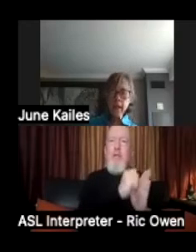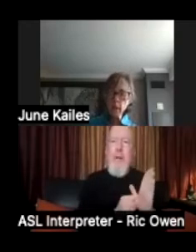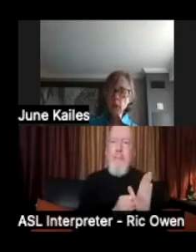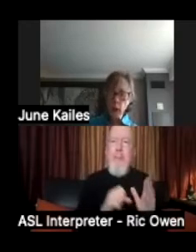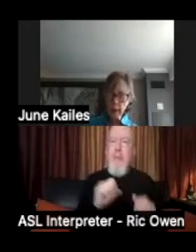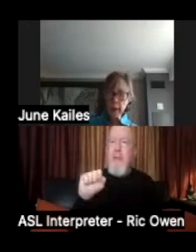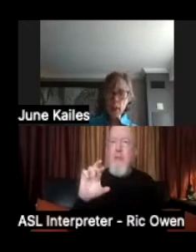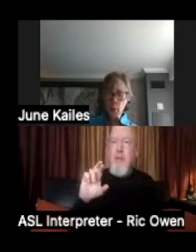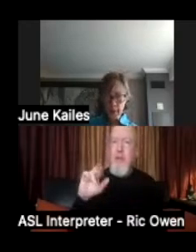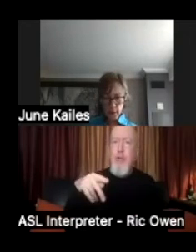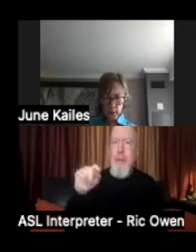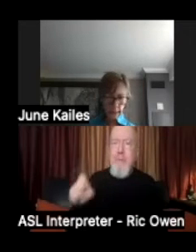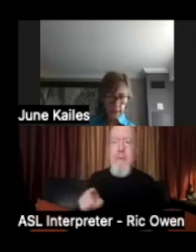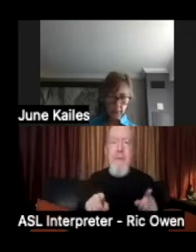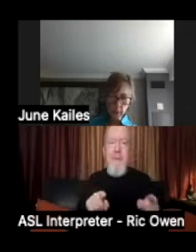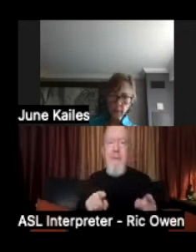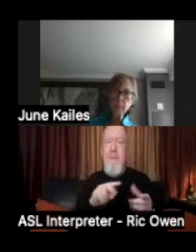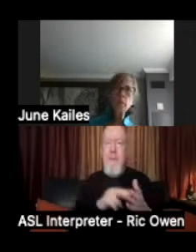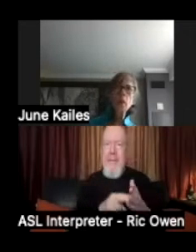thoughtfully constructed questions.